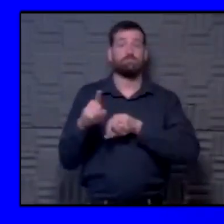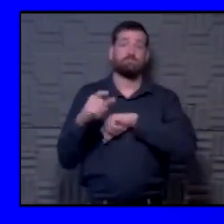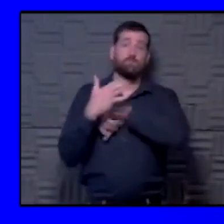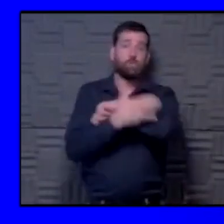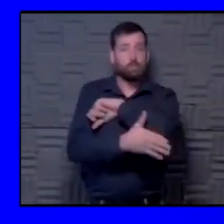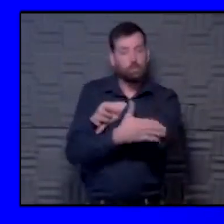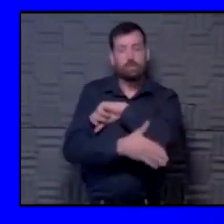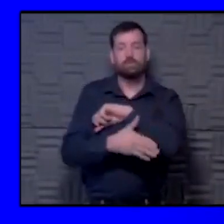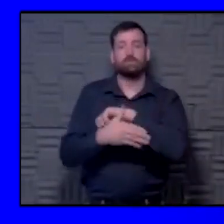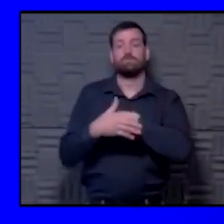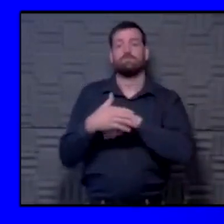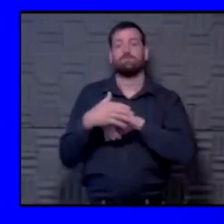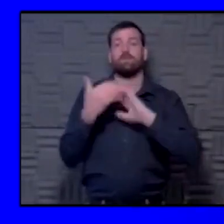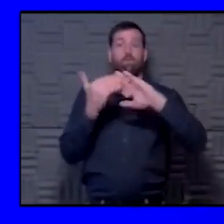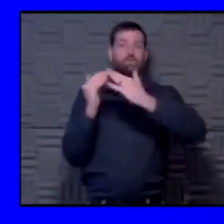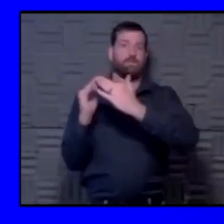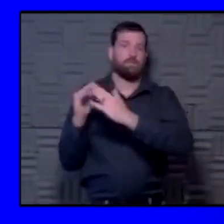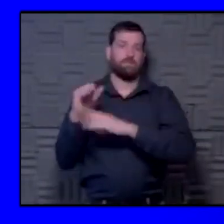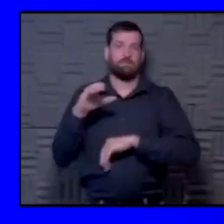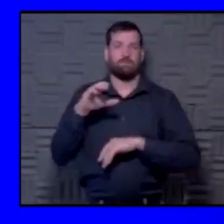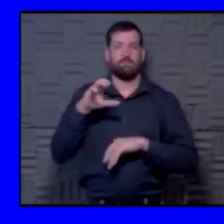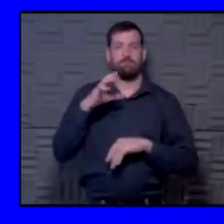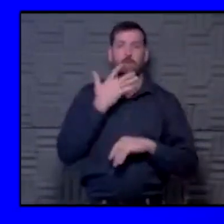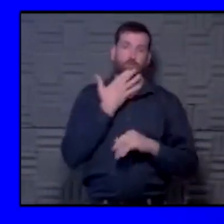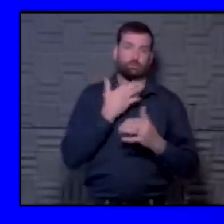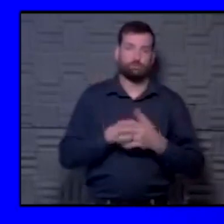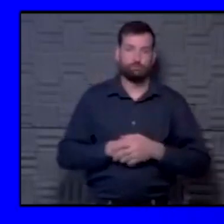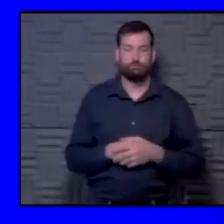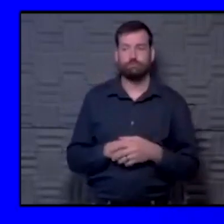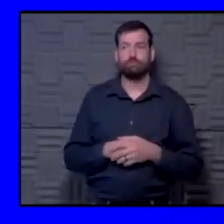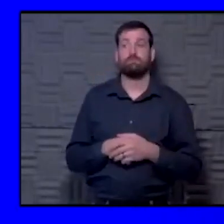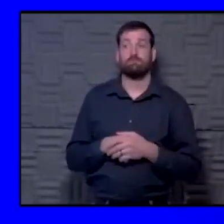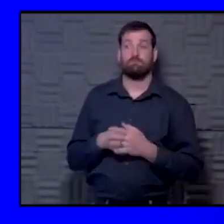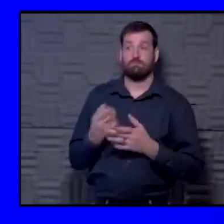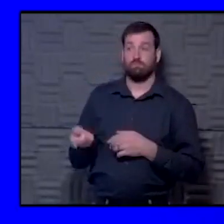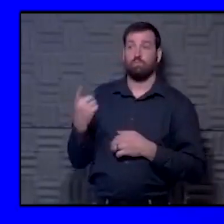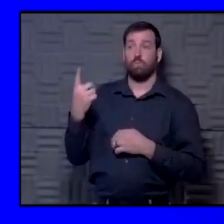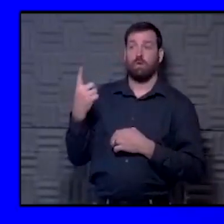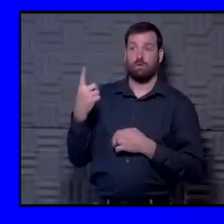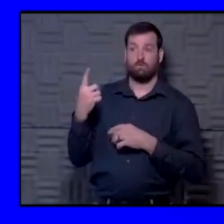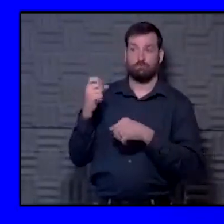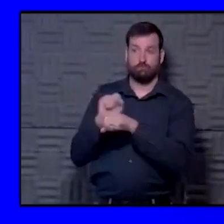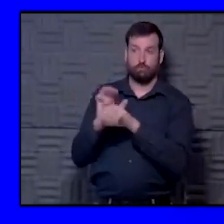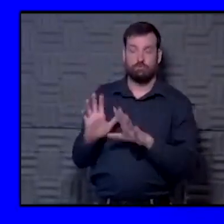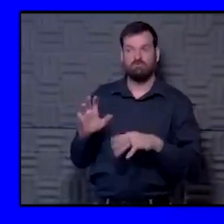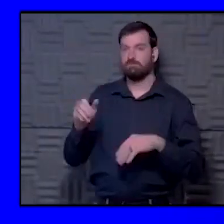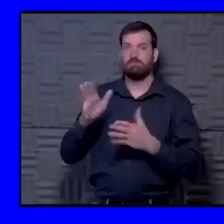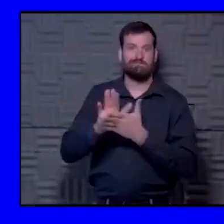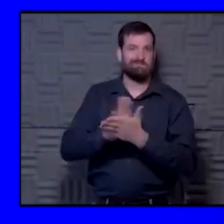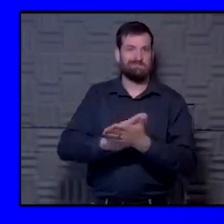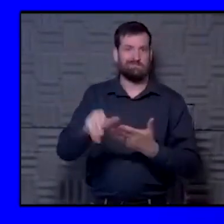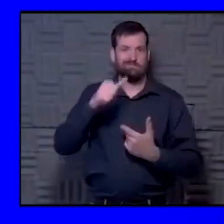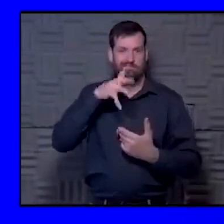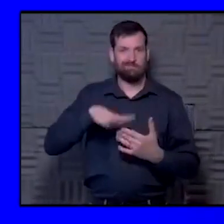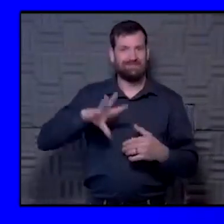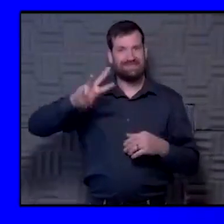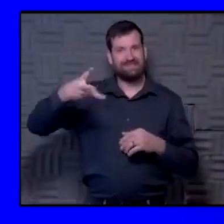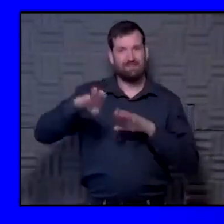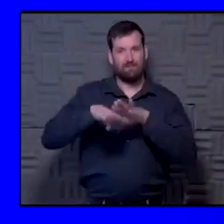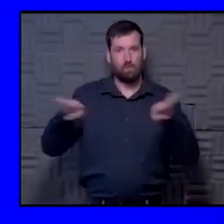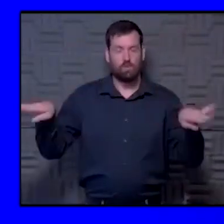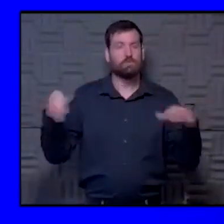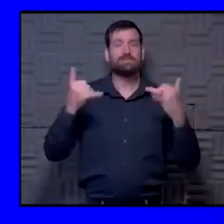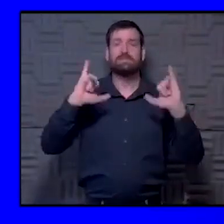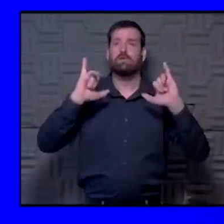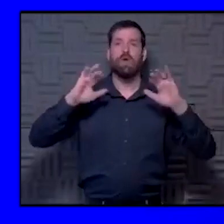I had a conversation with one of our environmental services workers yesterday. Nice lady upstairs on the 6th floor, and she